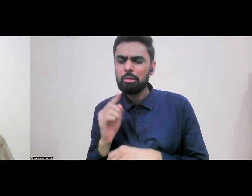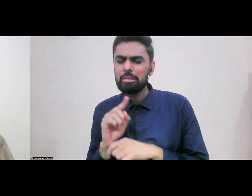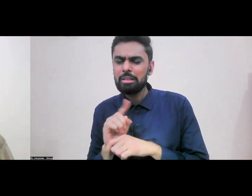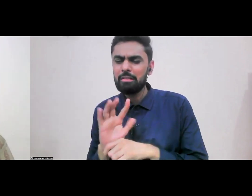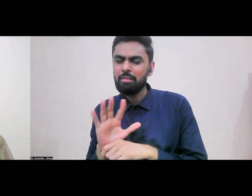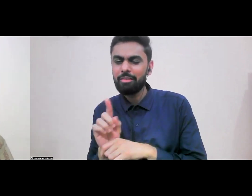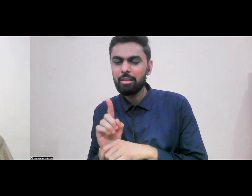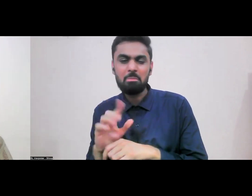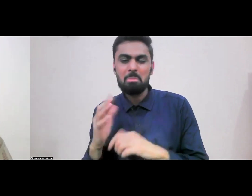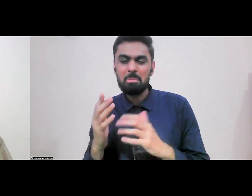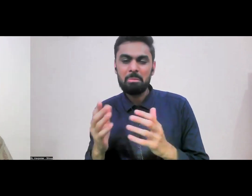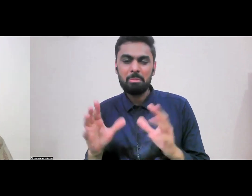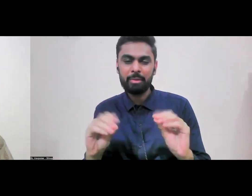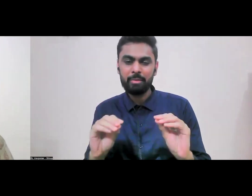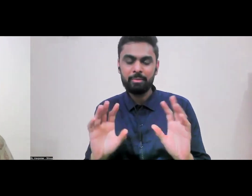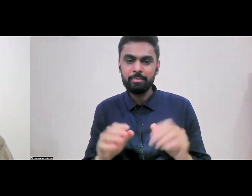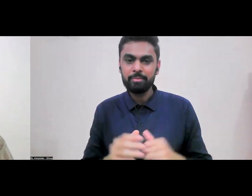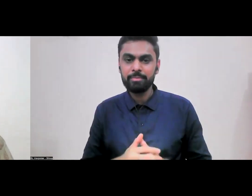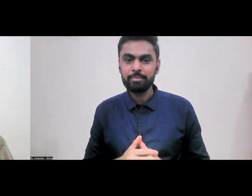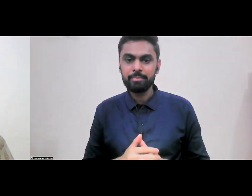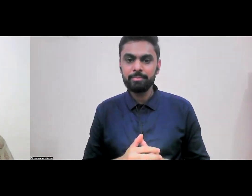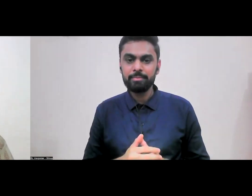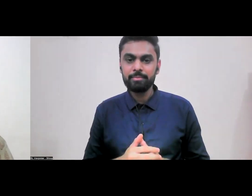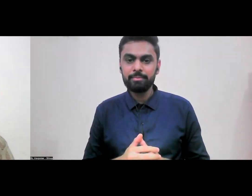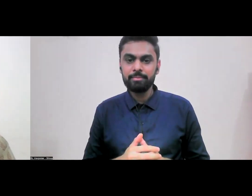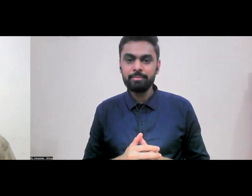Otherwise, just close it.